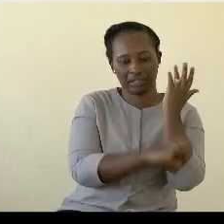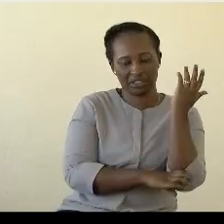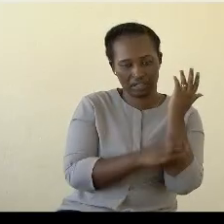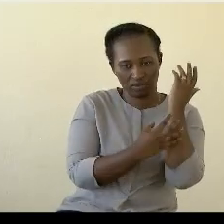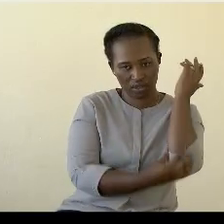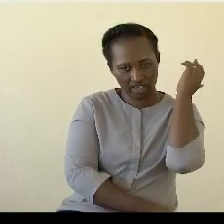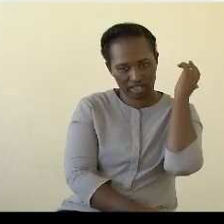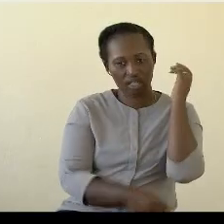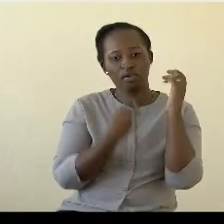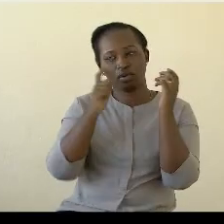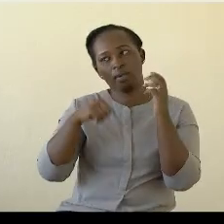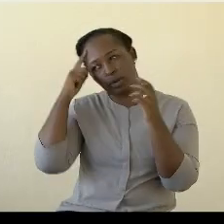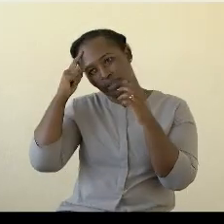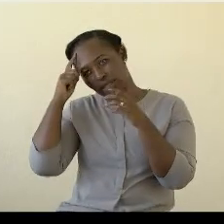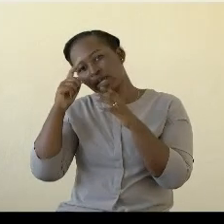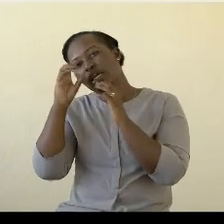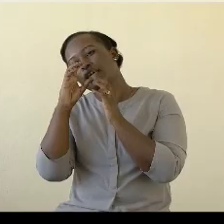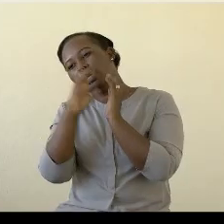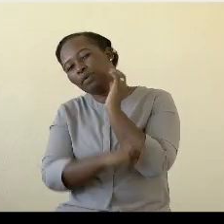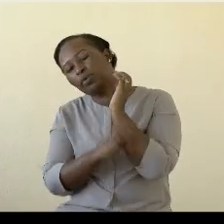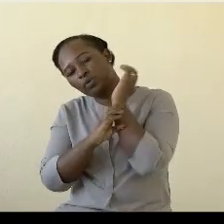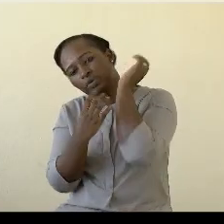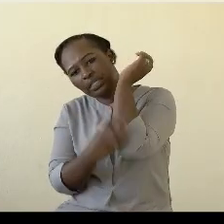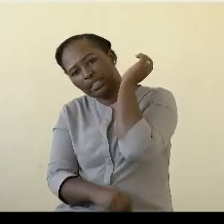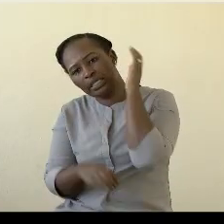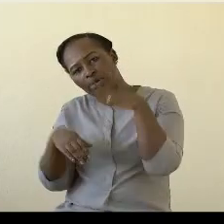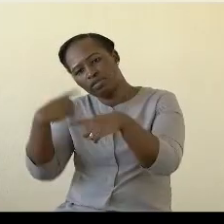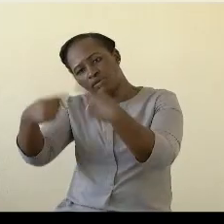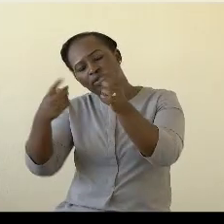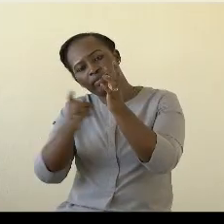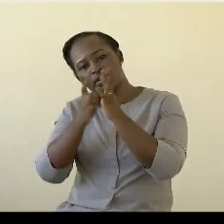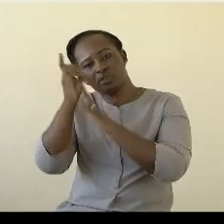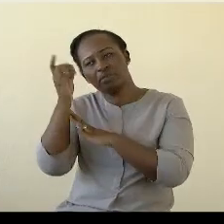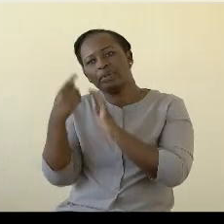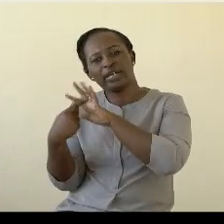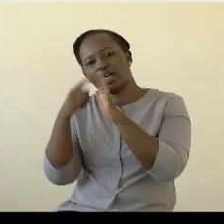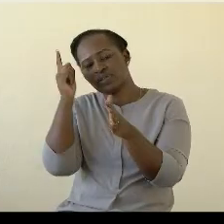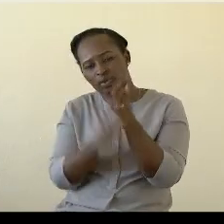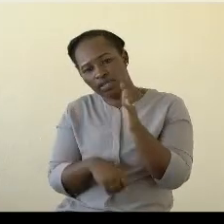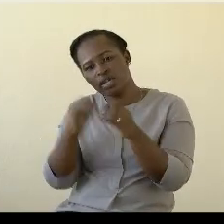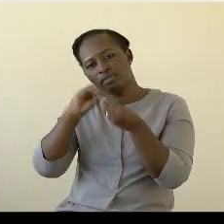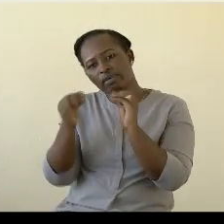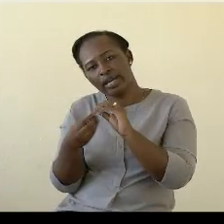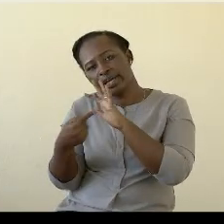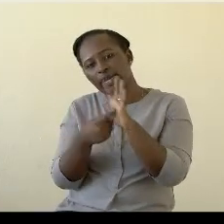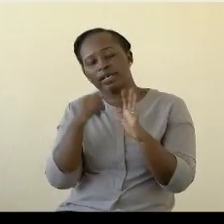about the features looked at. How does a developing country look like? What are the population figures looking